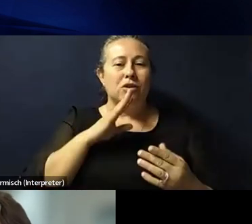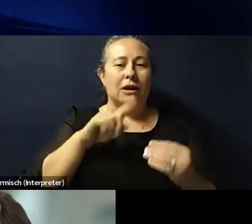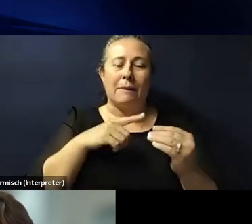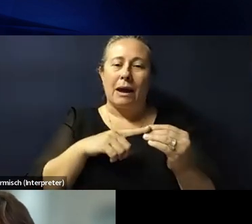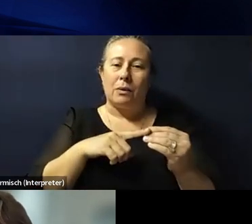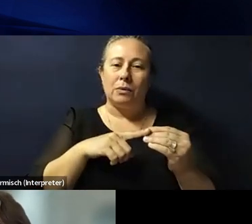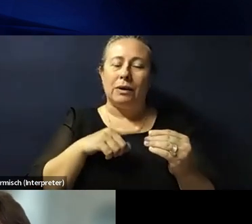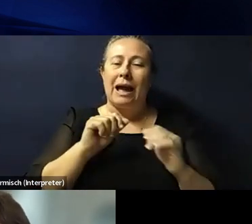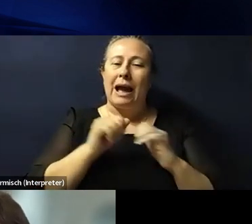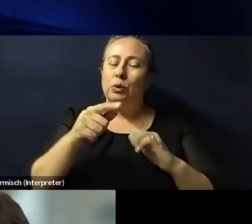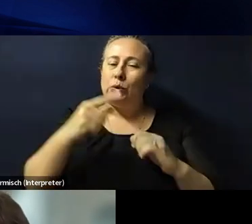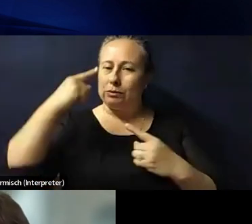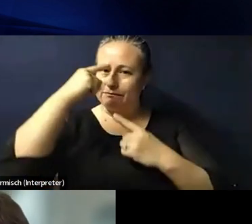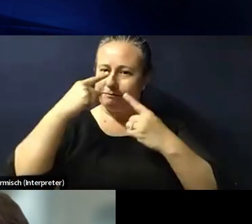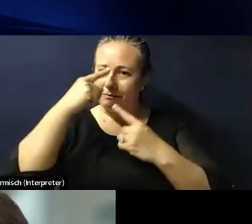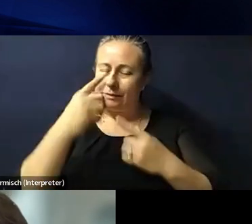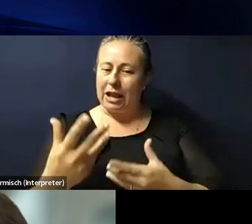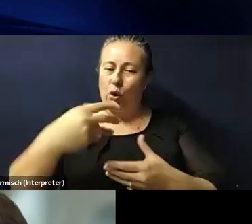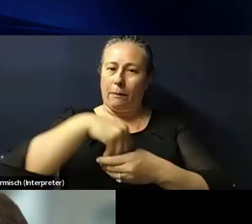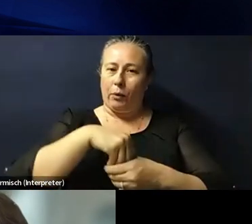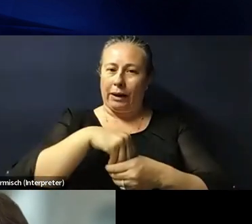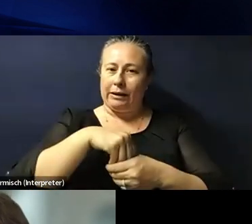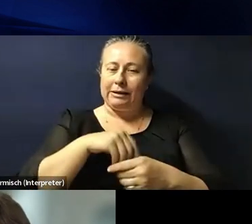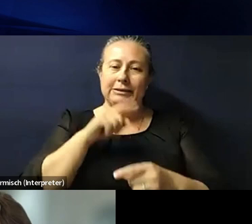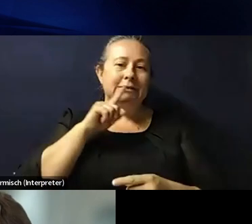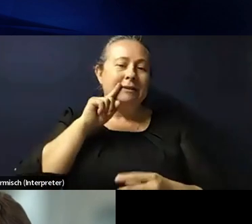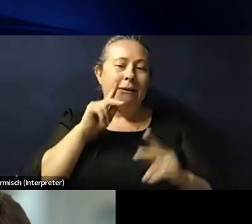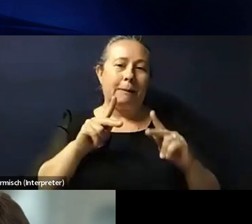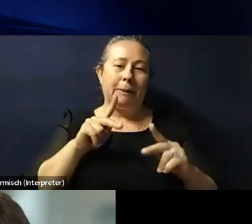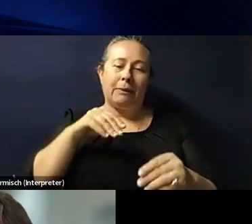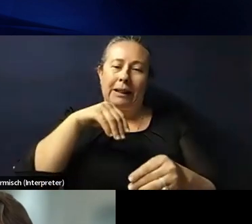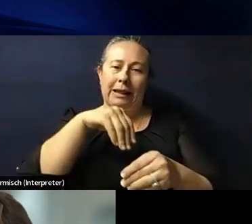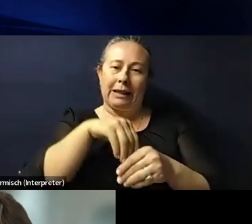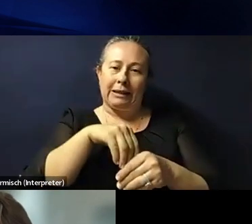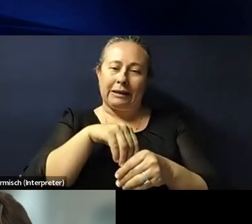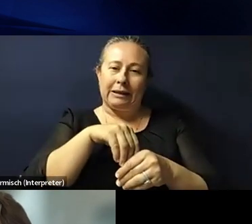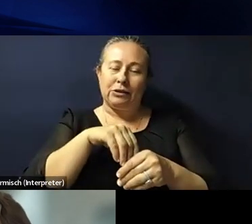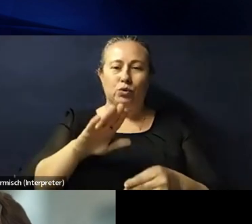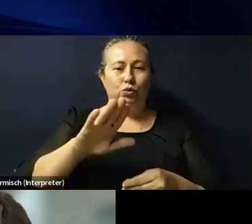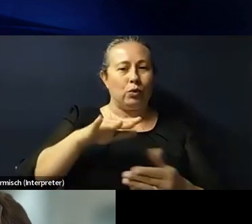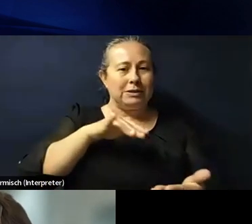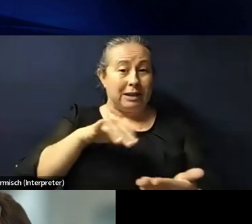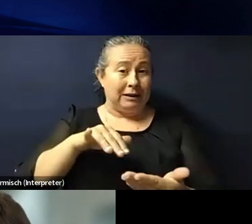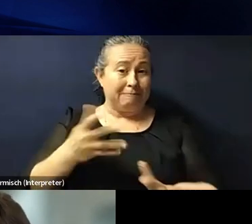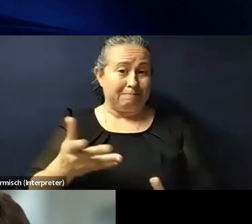you're thinking about incorporating deaf people into your study.